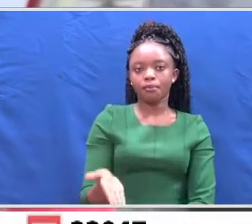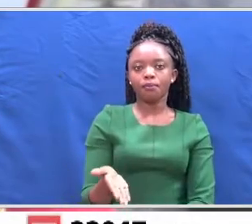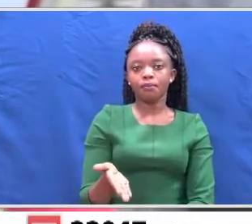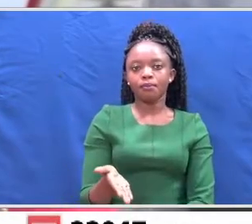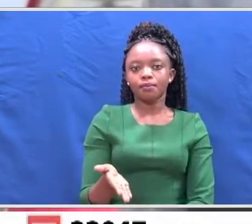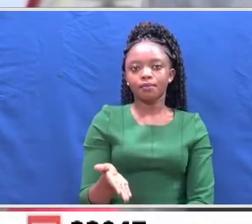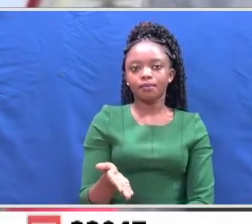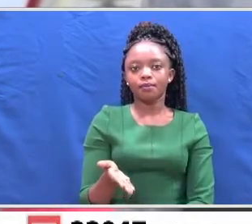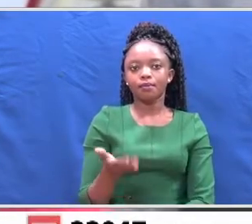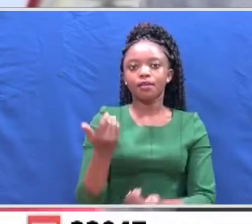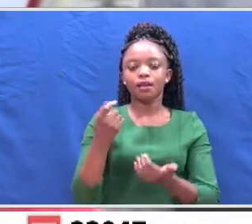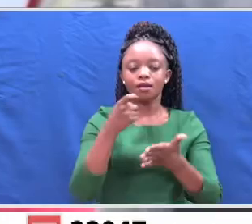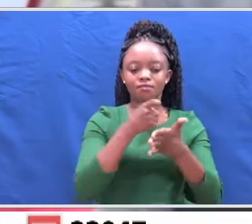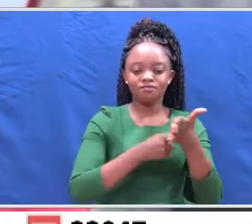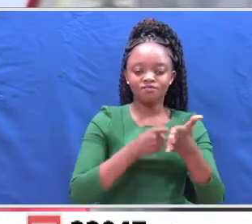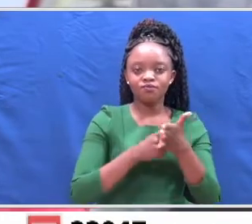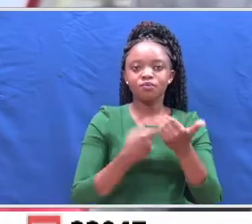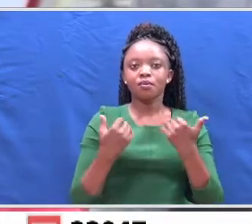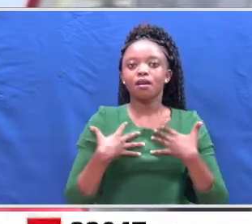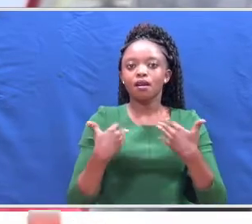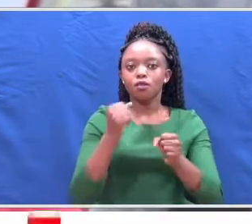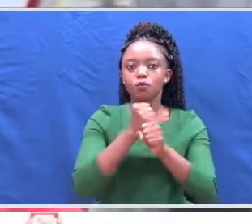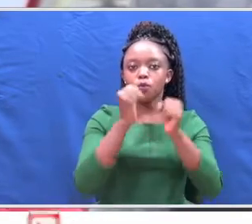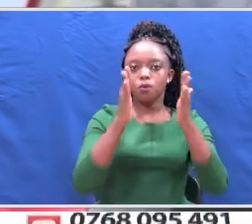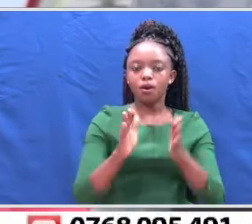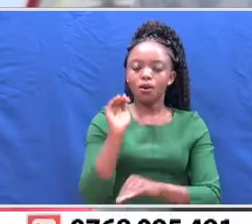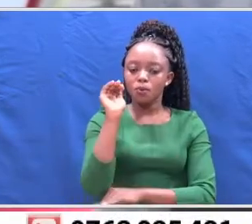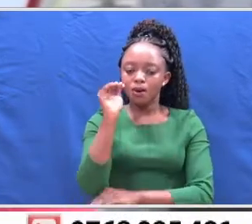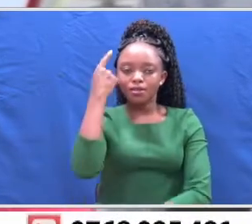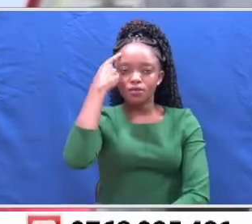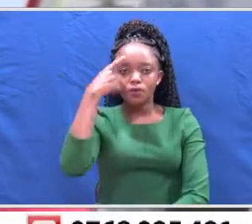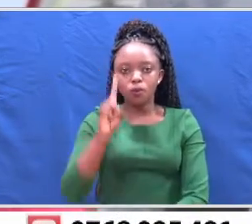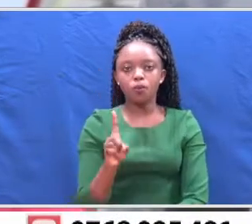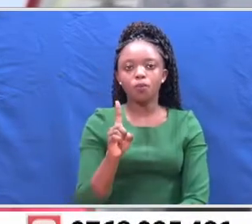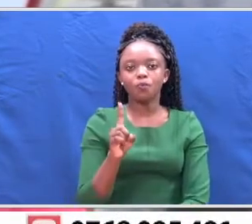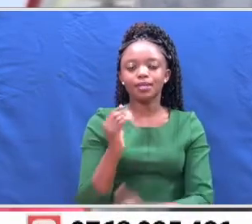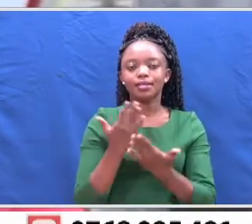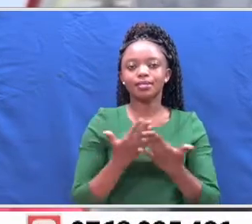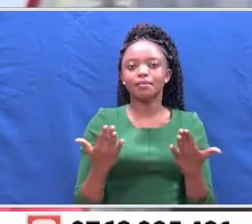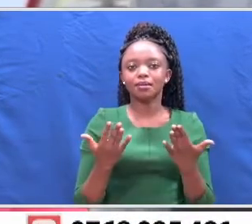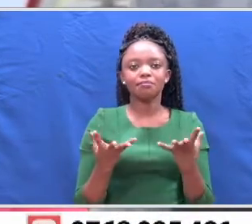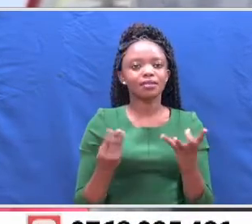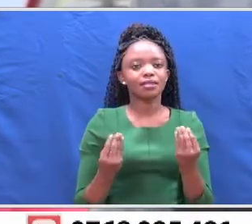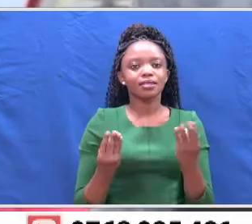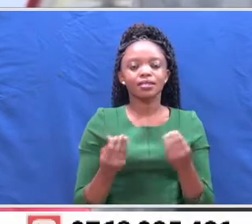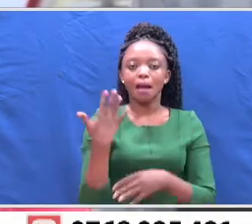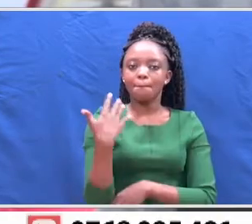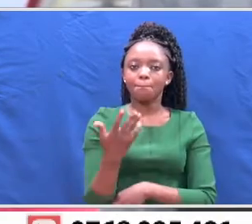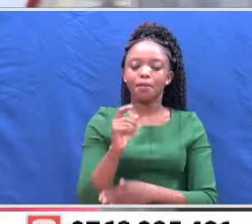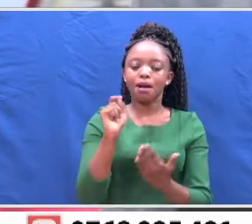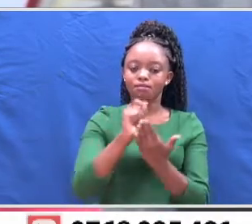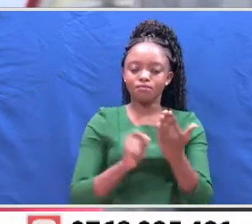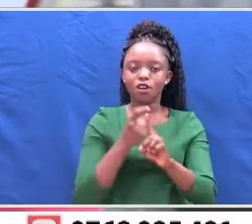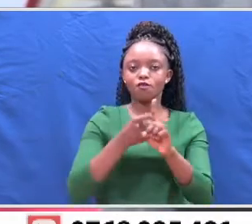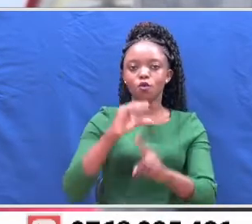a simple exemption of the vulnerable health workers that we have been asking for, something that simply takes a piece of paper from